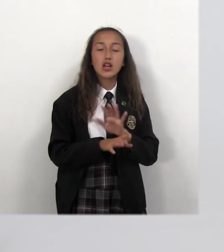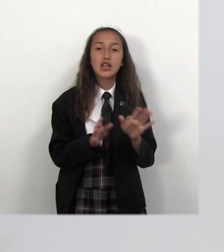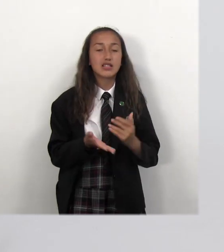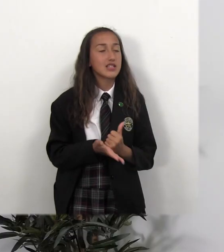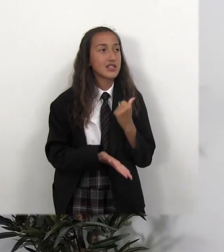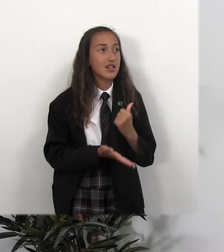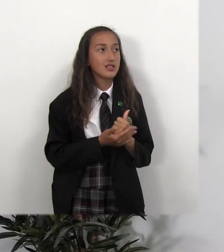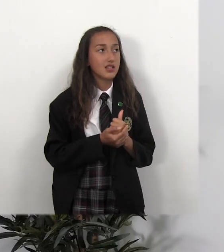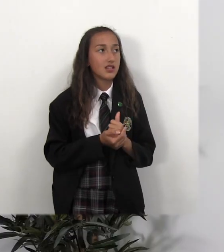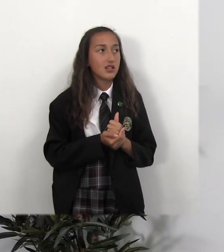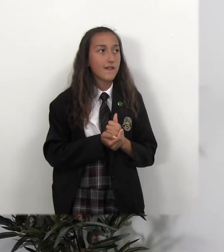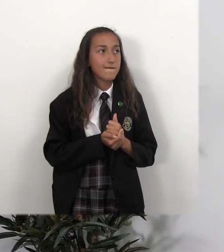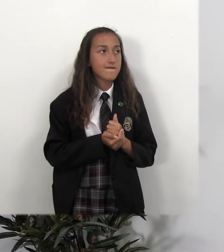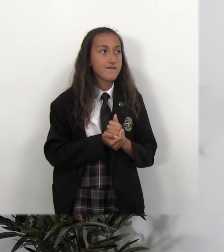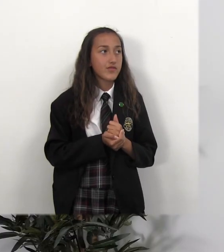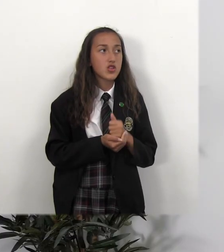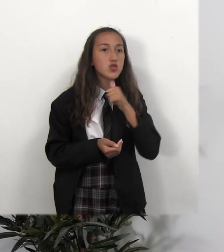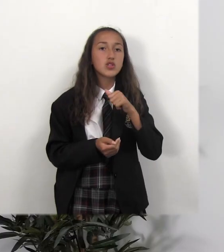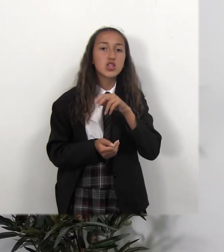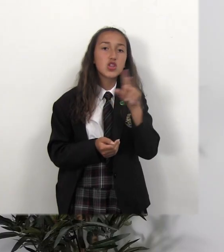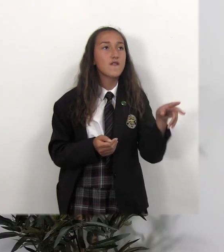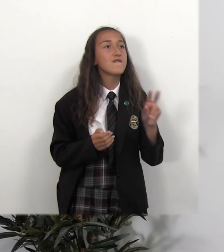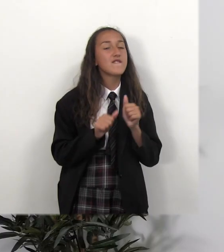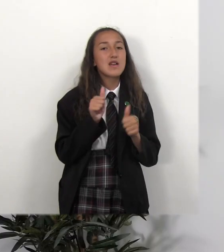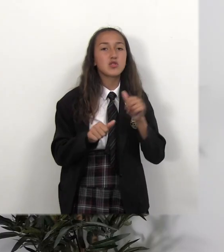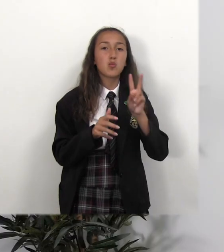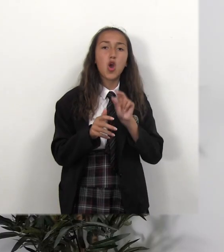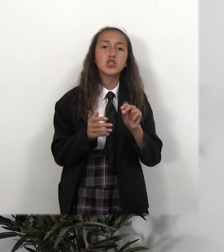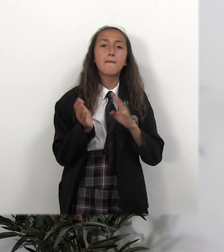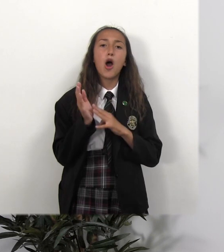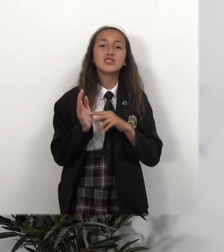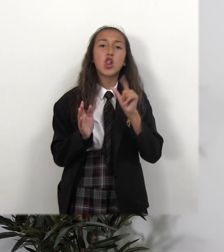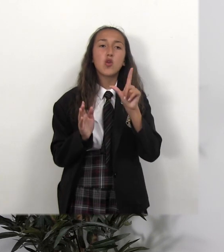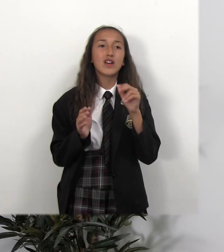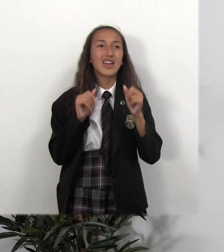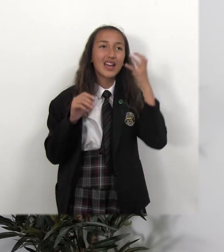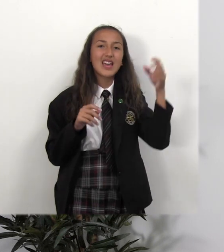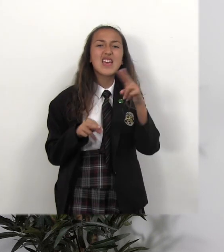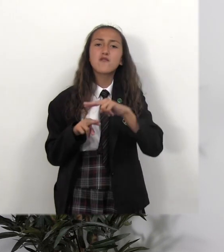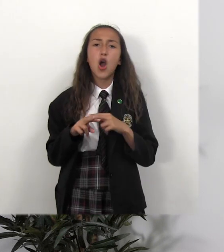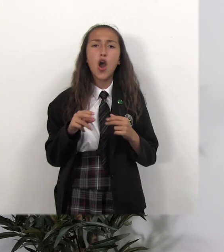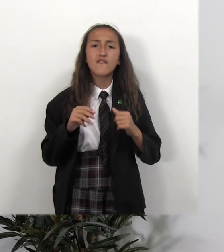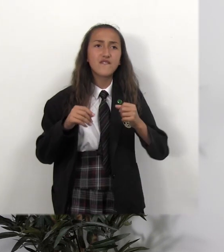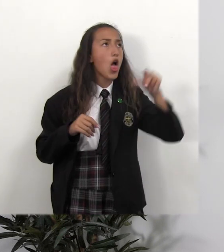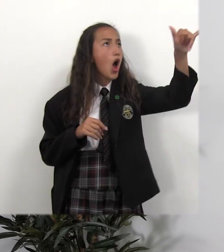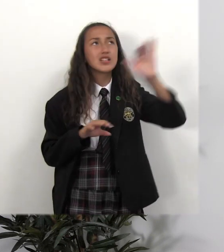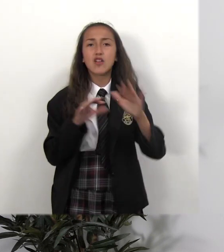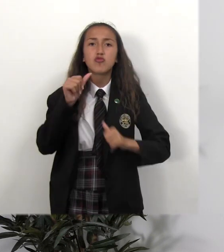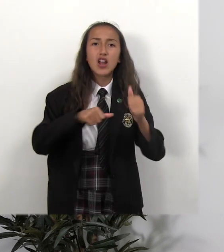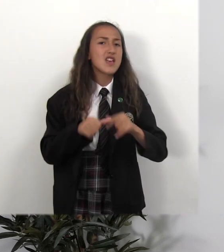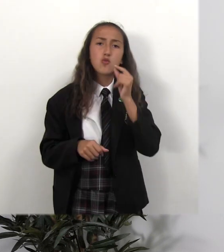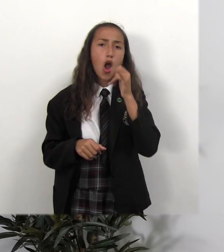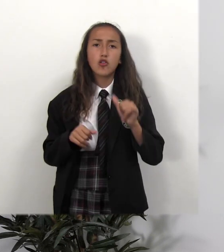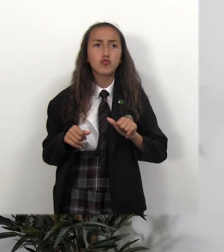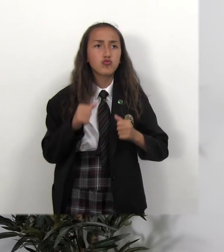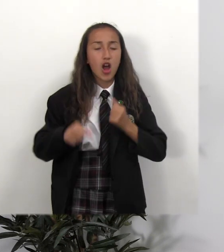success. Using the famous words of Martin Luther King, "If you cannot fly, then run. If you cannot run,